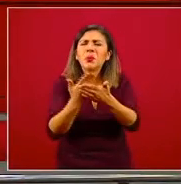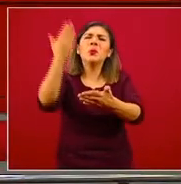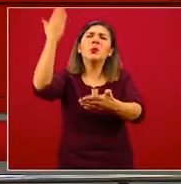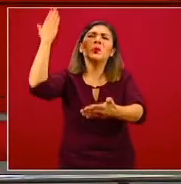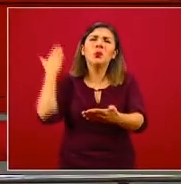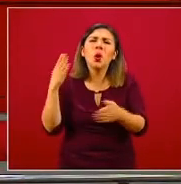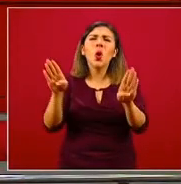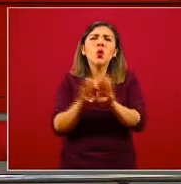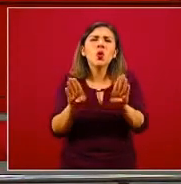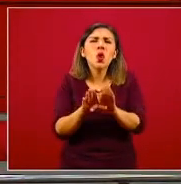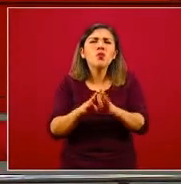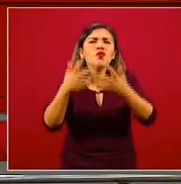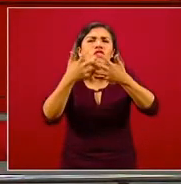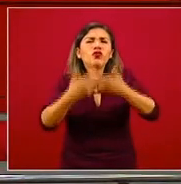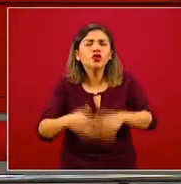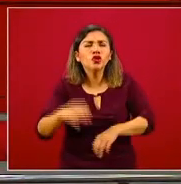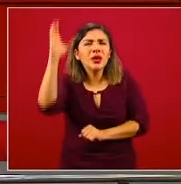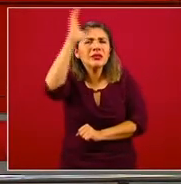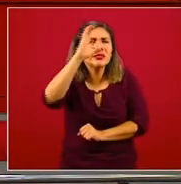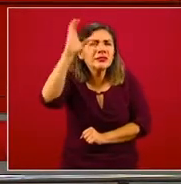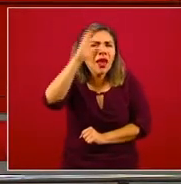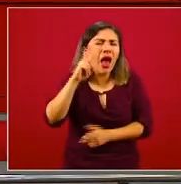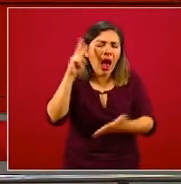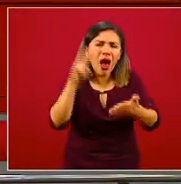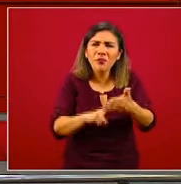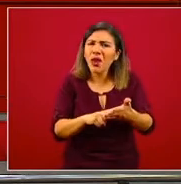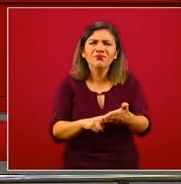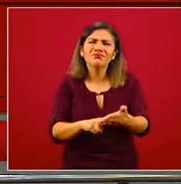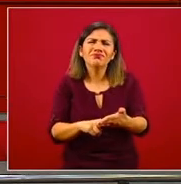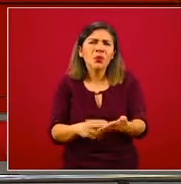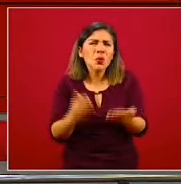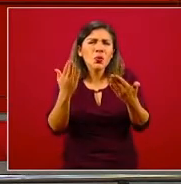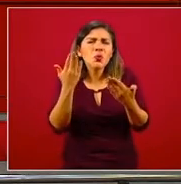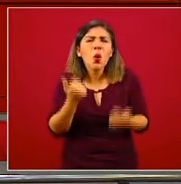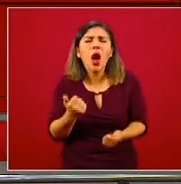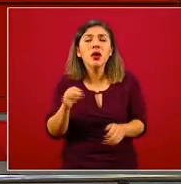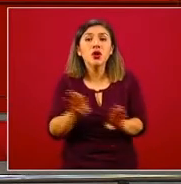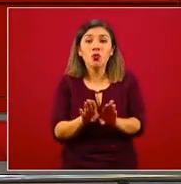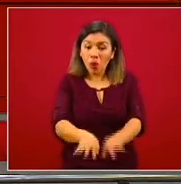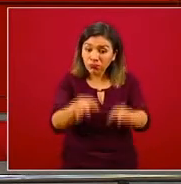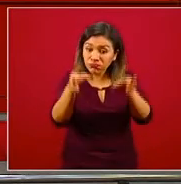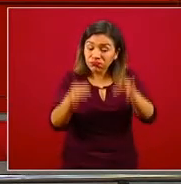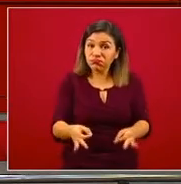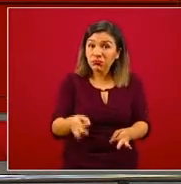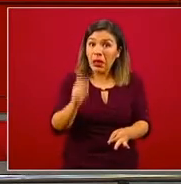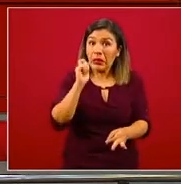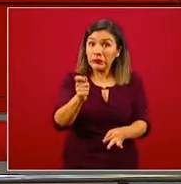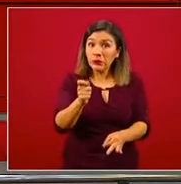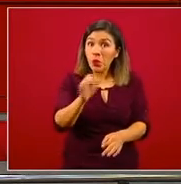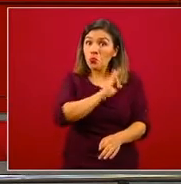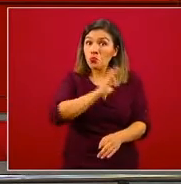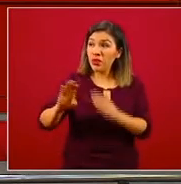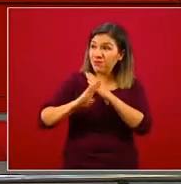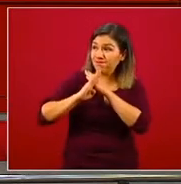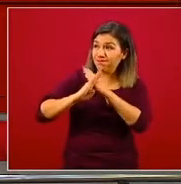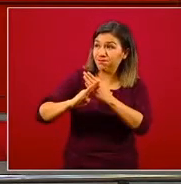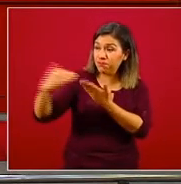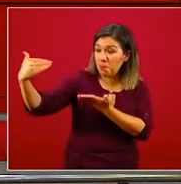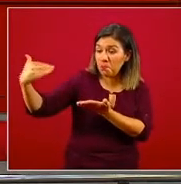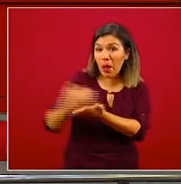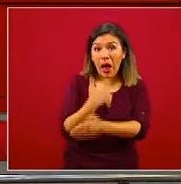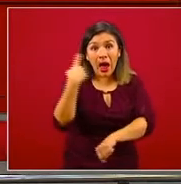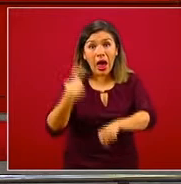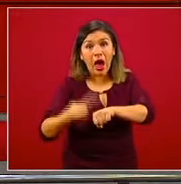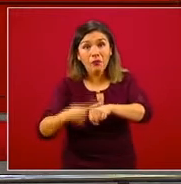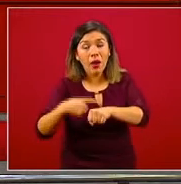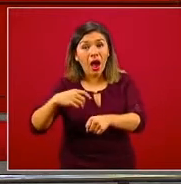remember the history of pandemics and the methodology of epidemiology and science, there is no